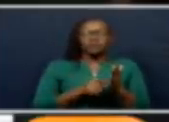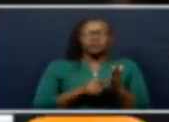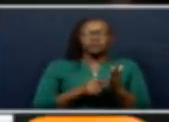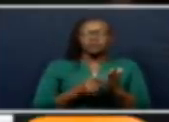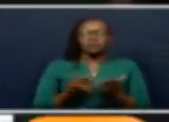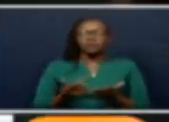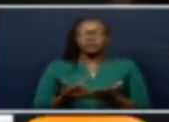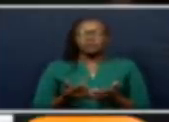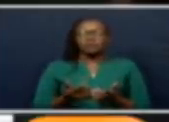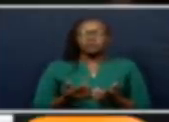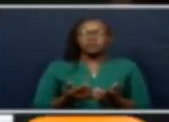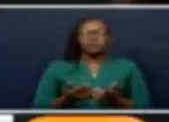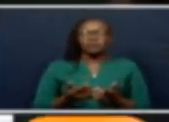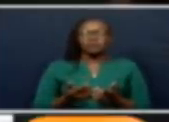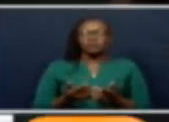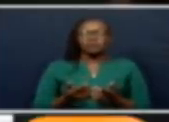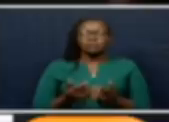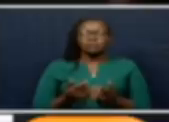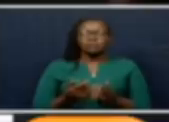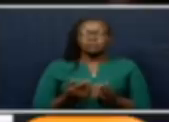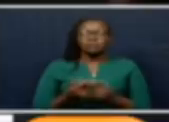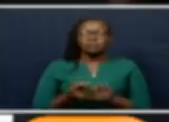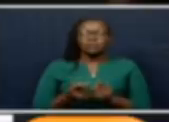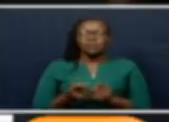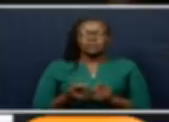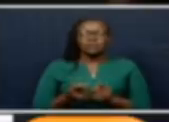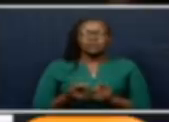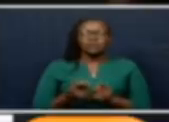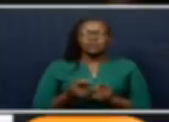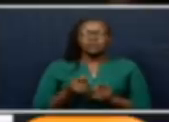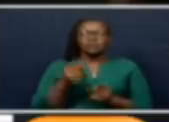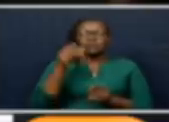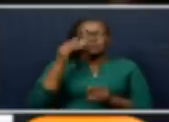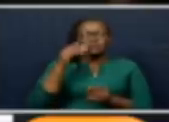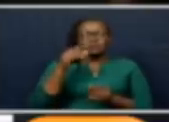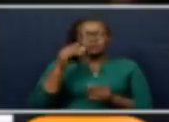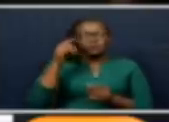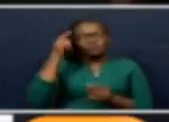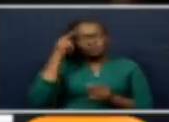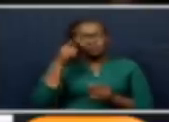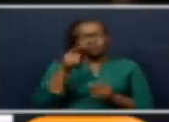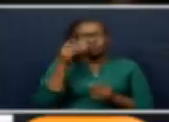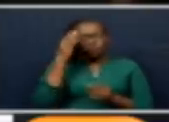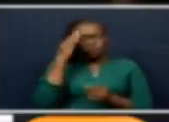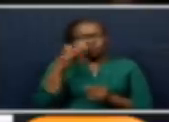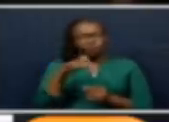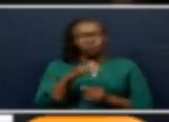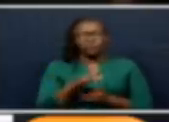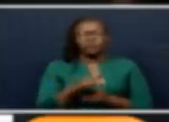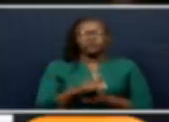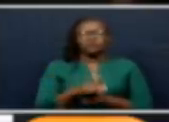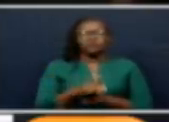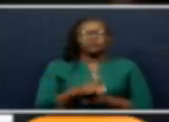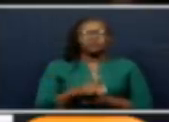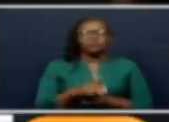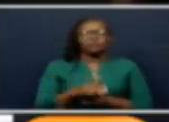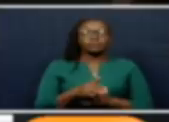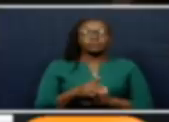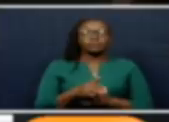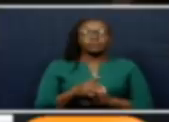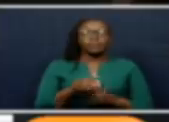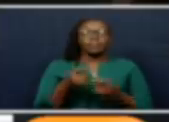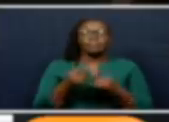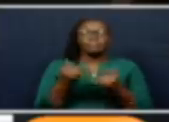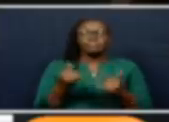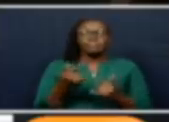have to run. He's free to do so. That's a crowded field. Absolutely. Is Atwoli going to run for the...